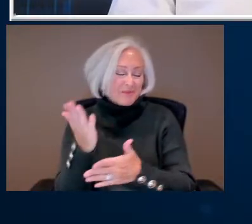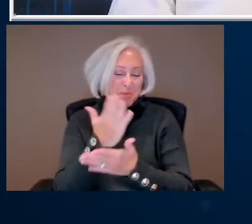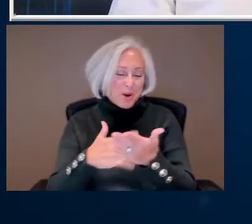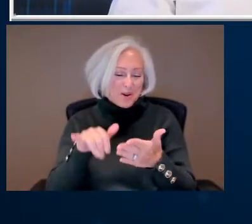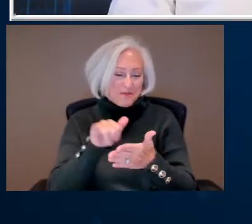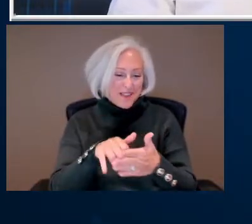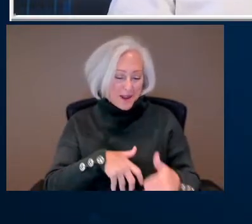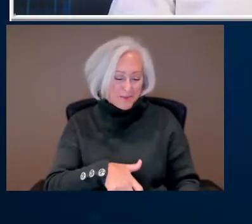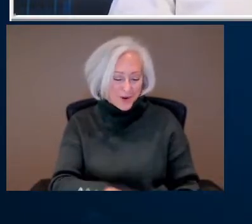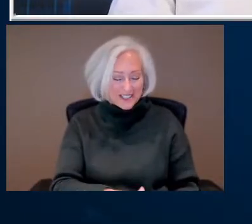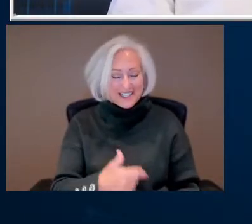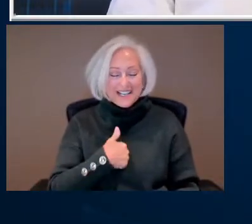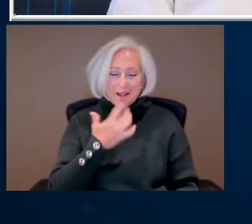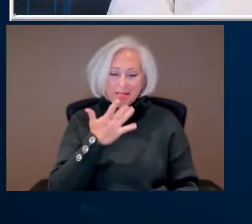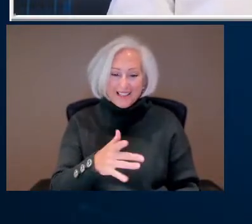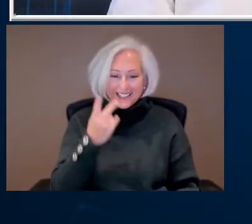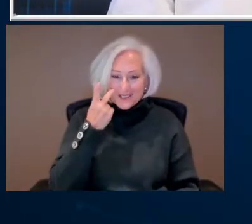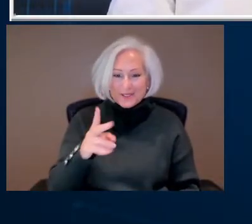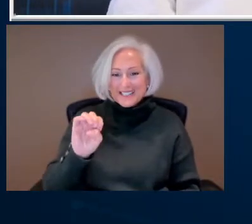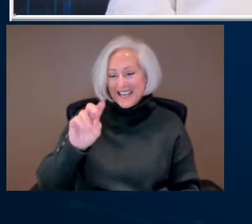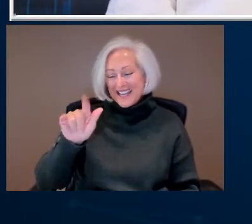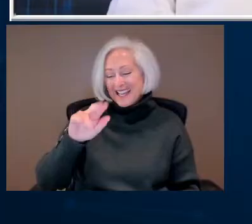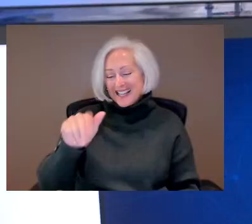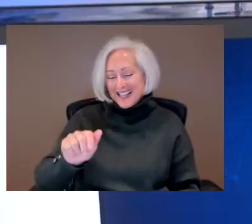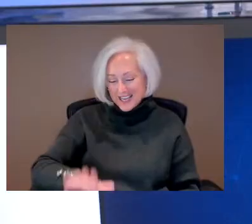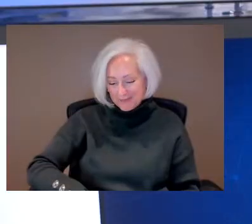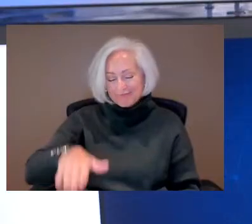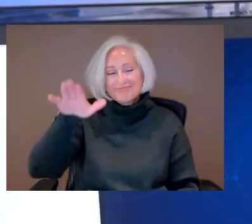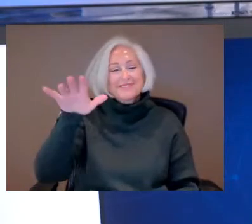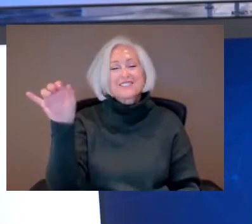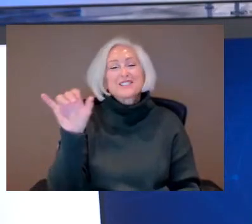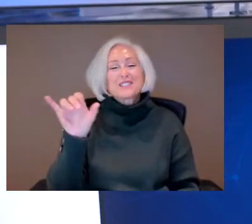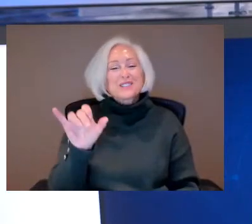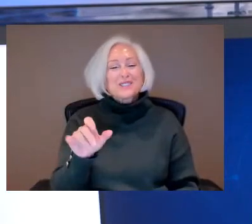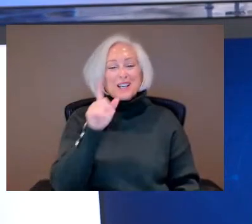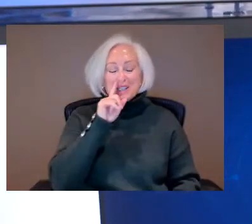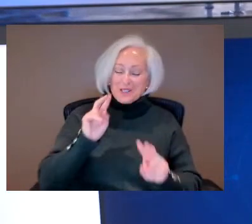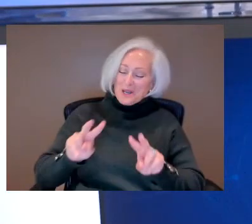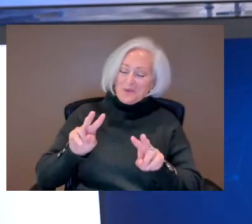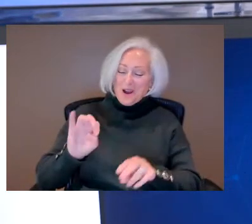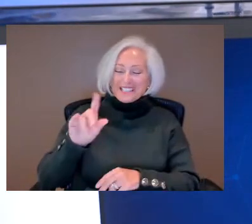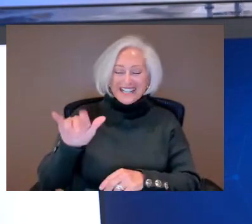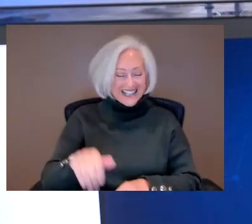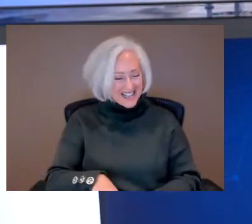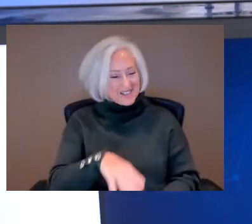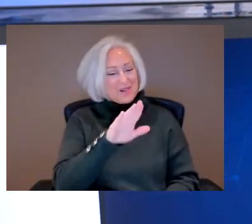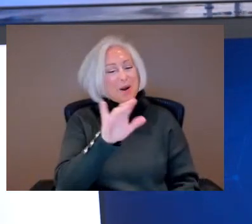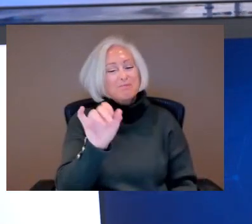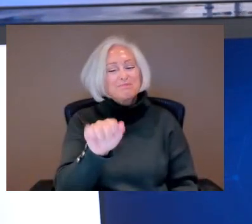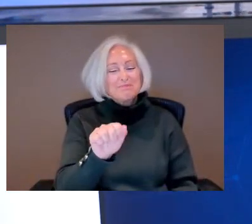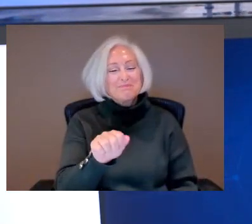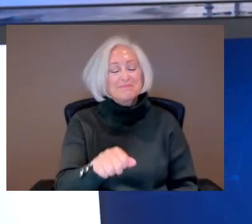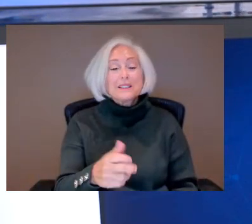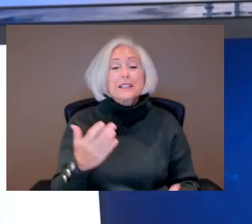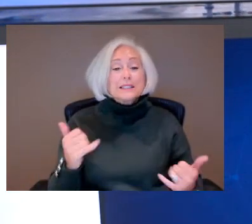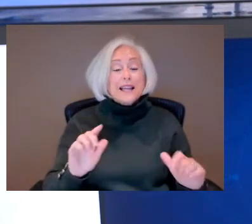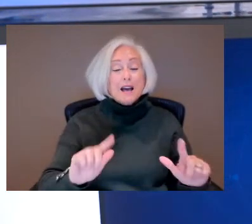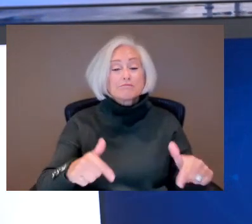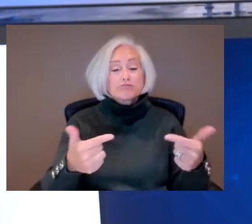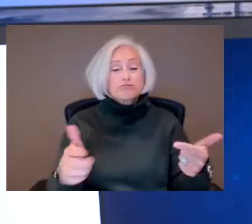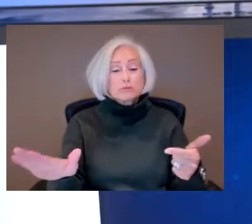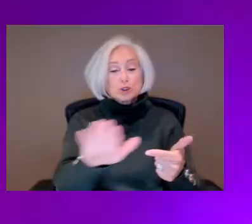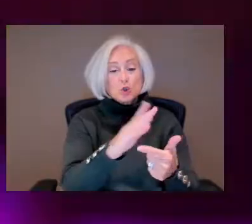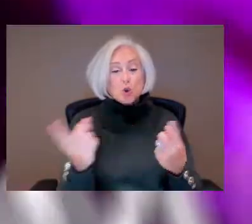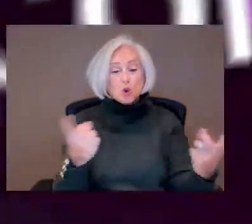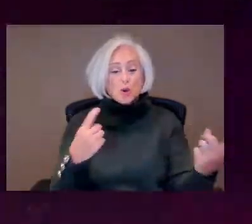privileged to see Elena grow up as well. I thought you were going to say that. You get to watch Miss Elena grow up. I want to get to some questions and comments from our viewers this